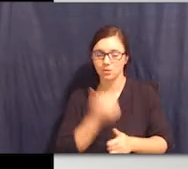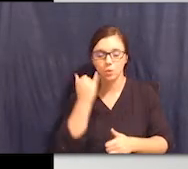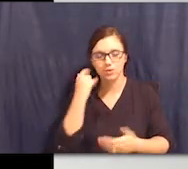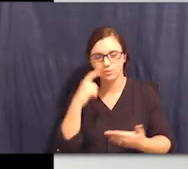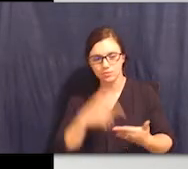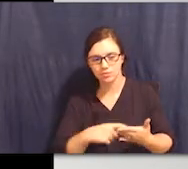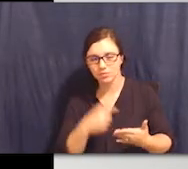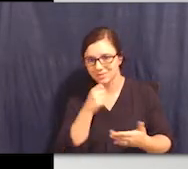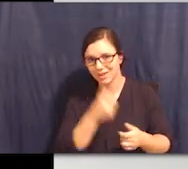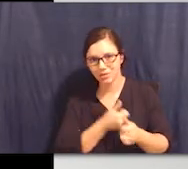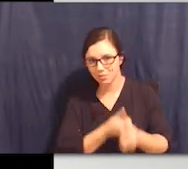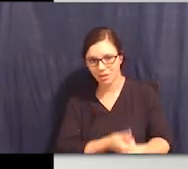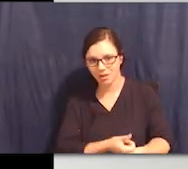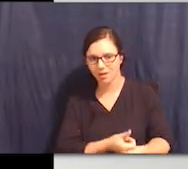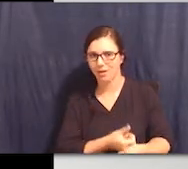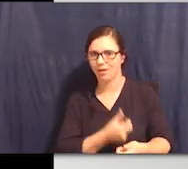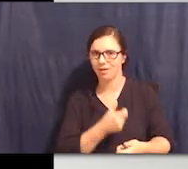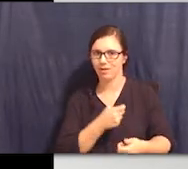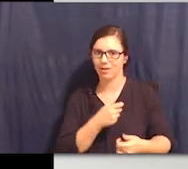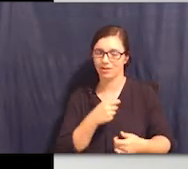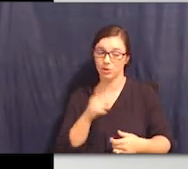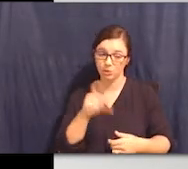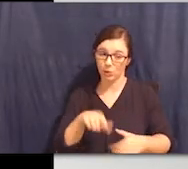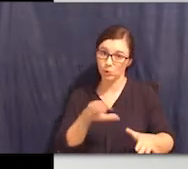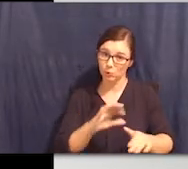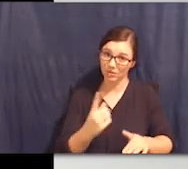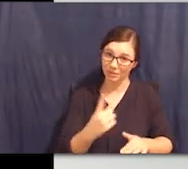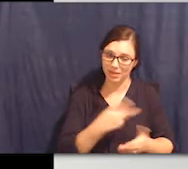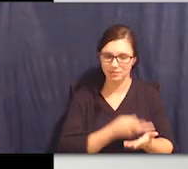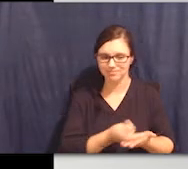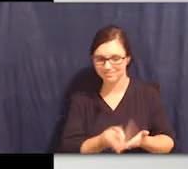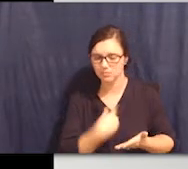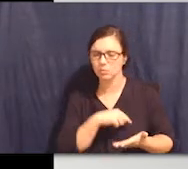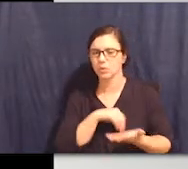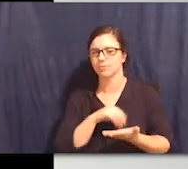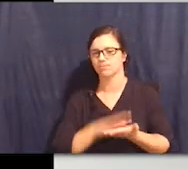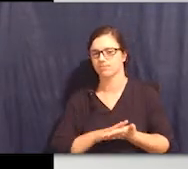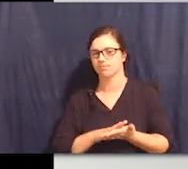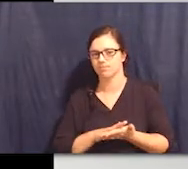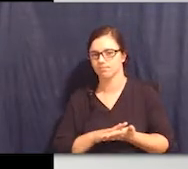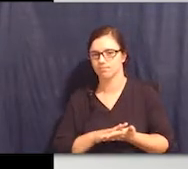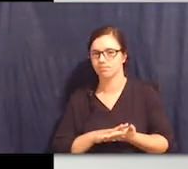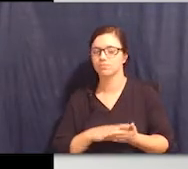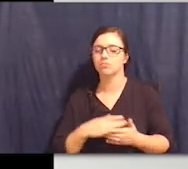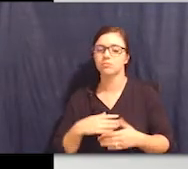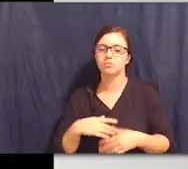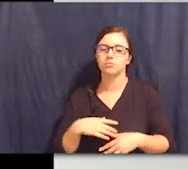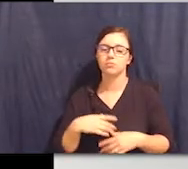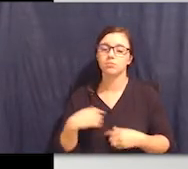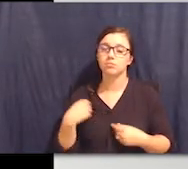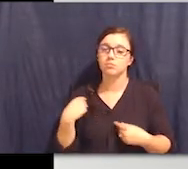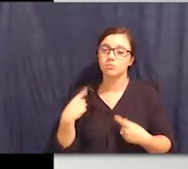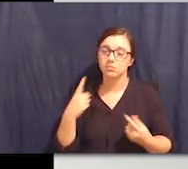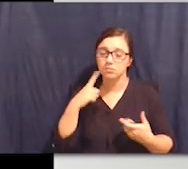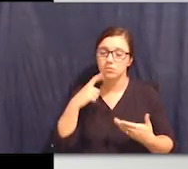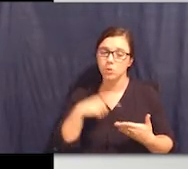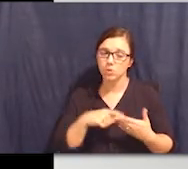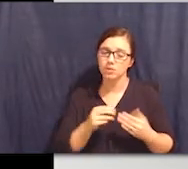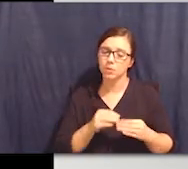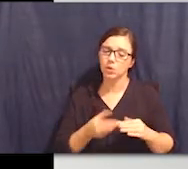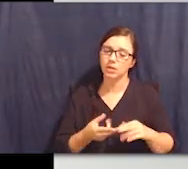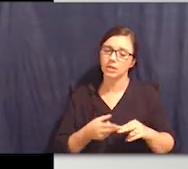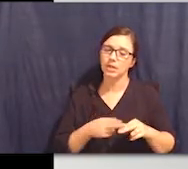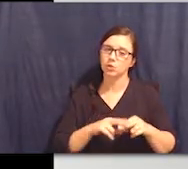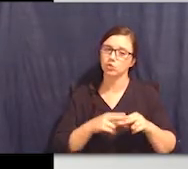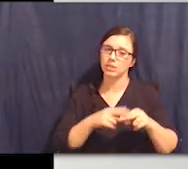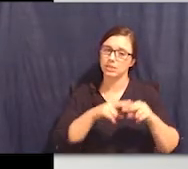find some noncompliance or they didn't do something that they were supposed to do, we keep track of that. And we've noticed that those numbers have been a little bit on the